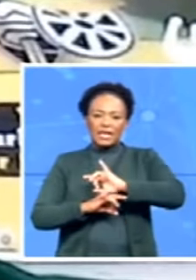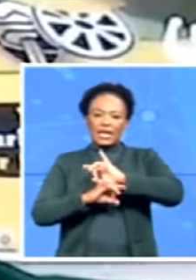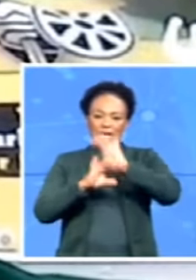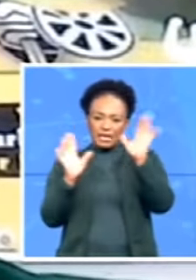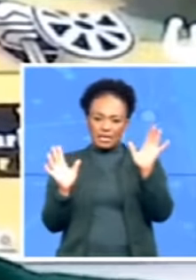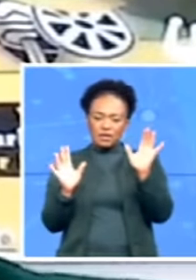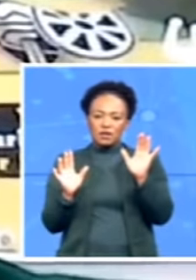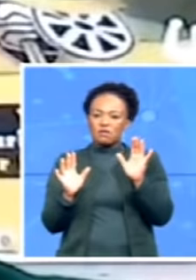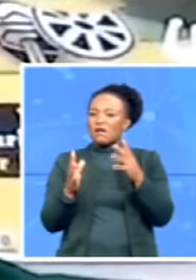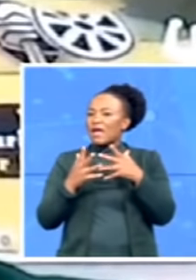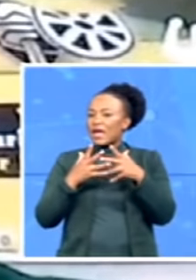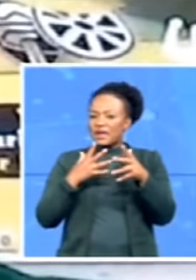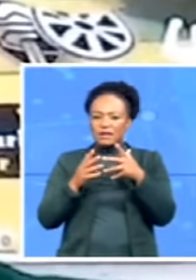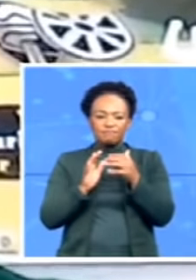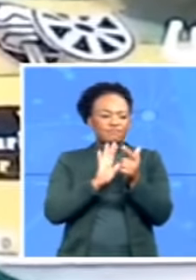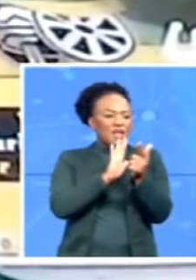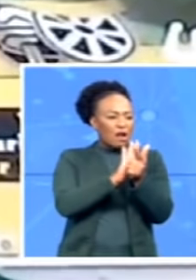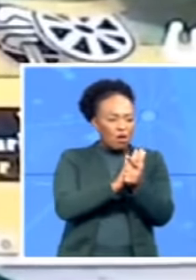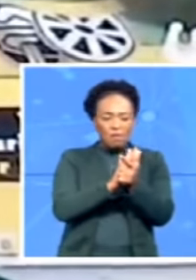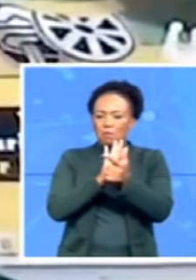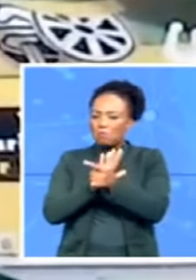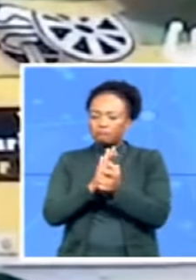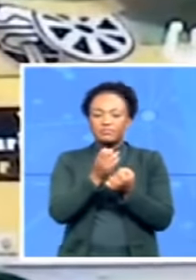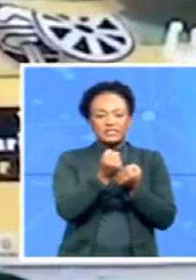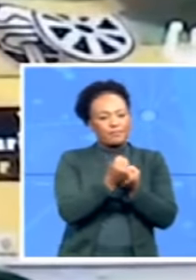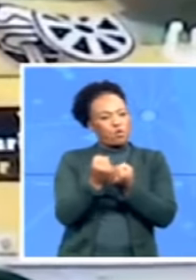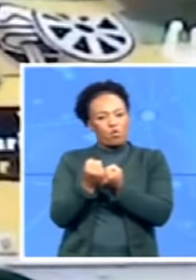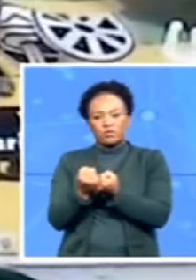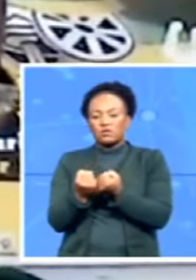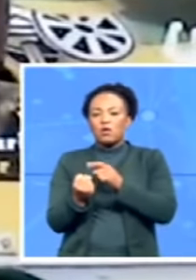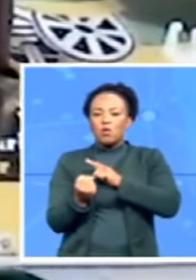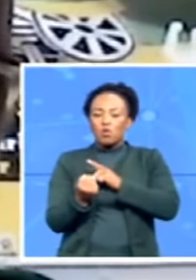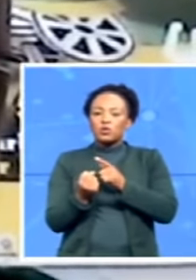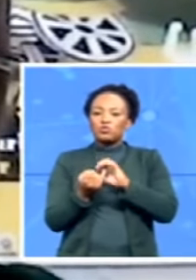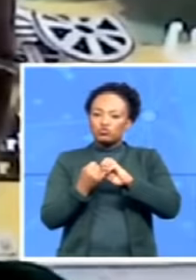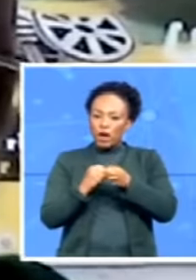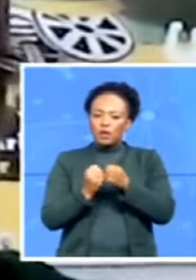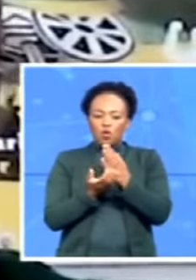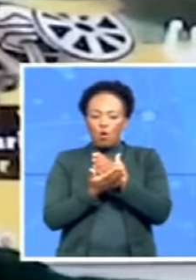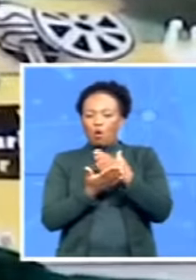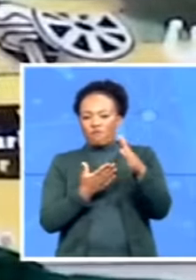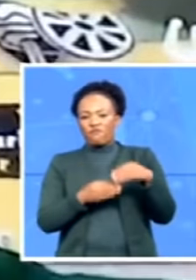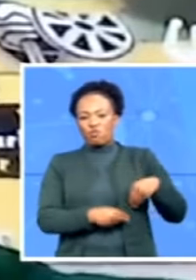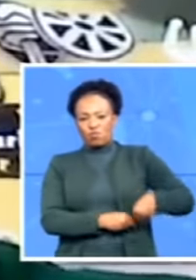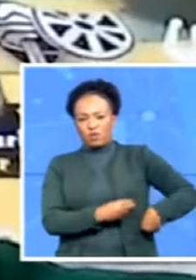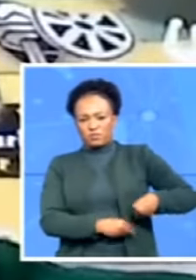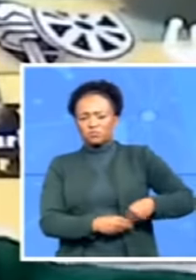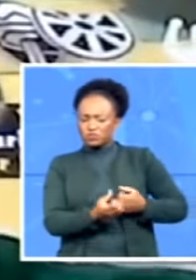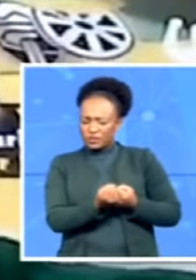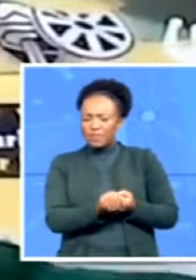legislation aimed at curbing corruptions in our country. We are